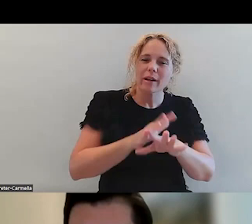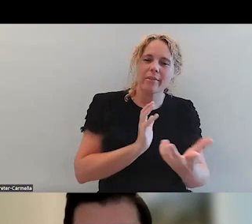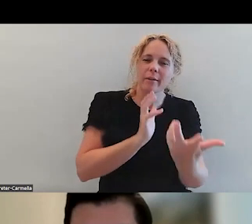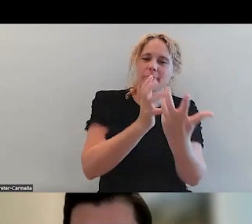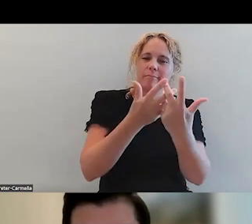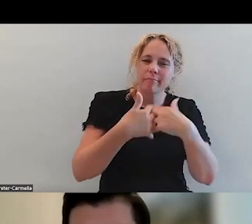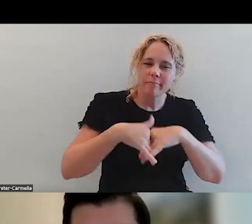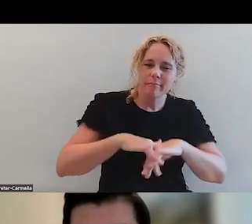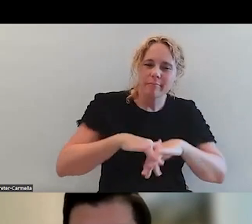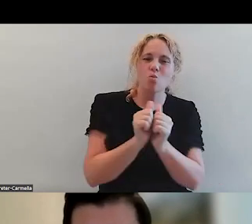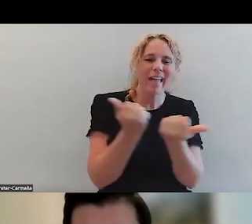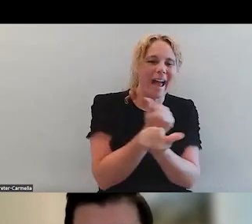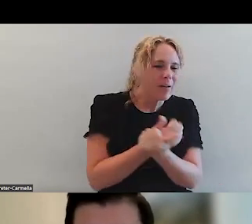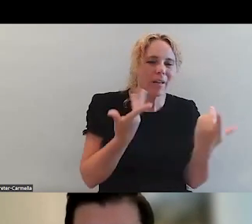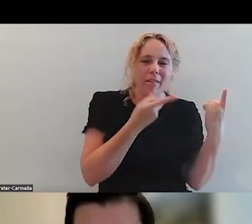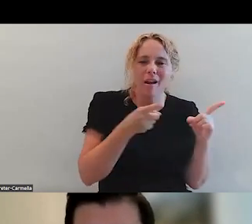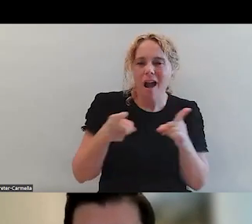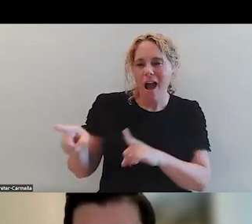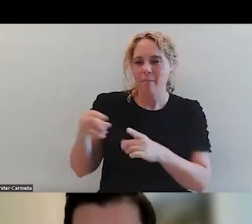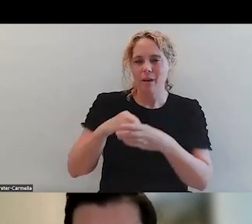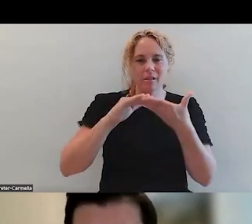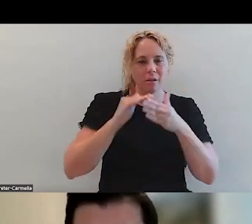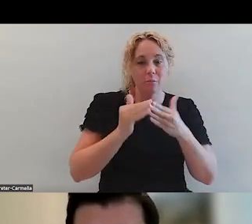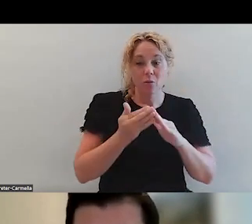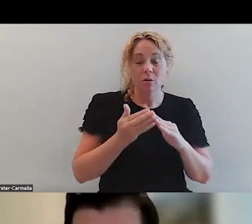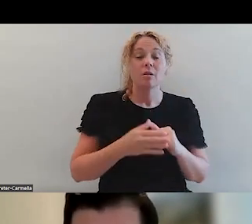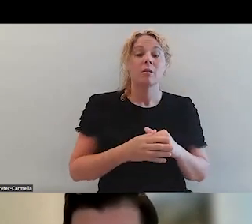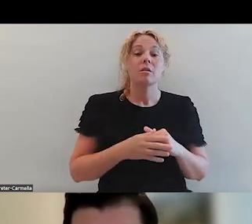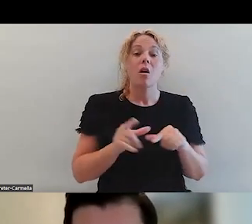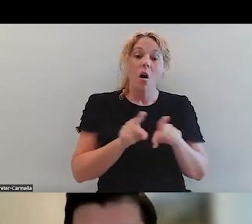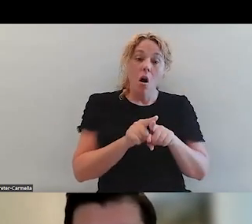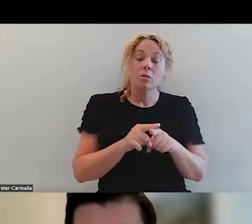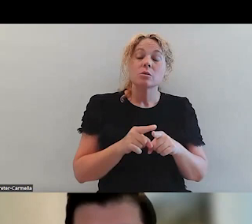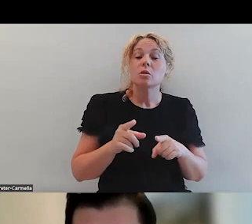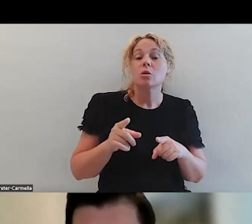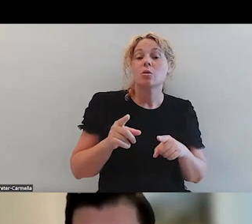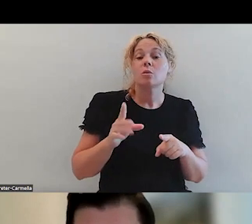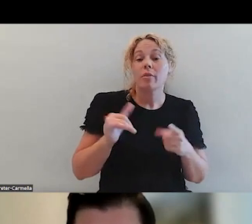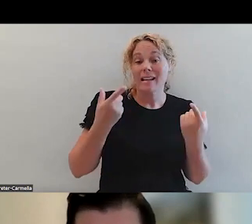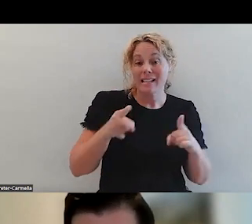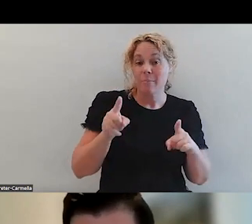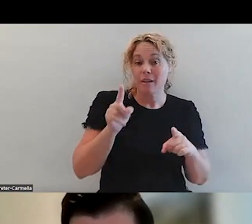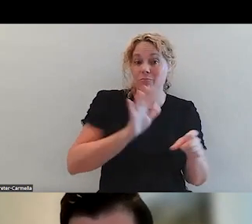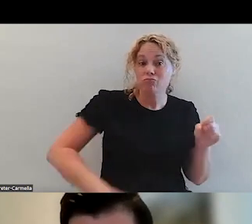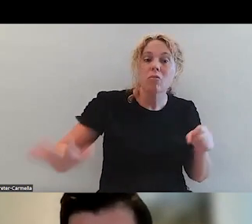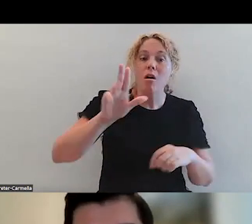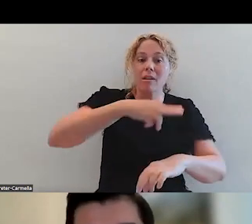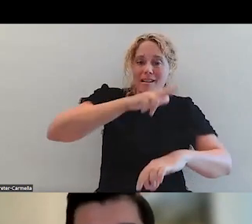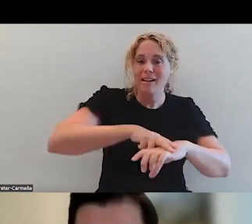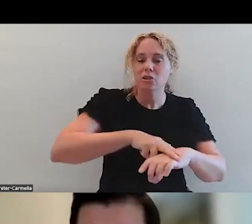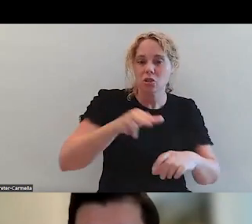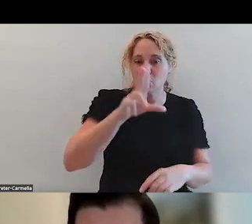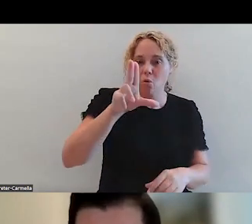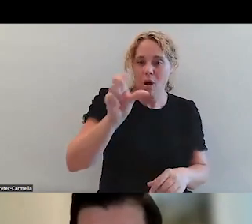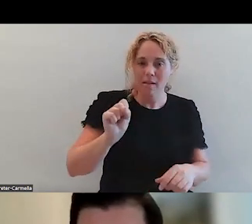with everything else that might be happening within the community. It's also something that is happening nationally. So this